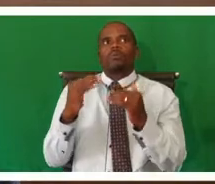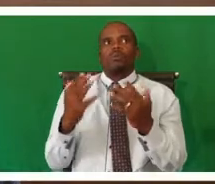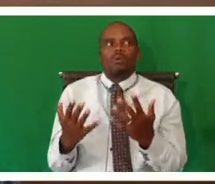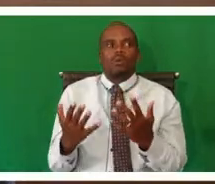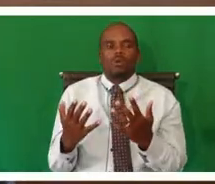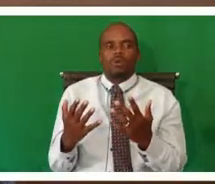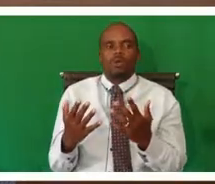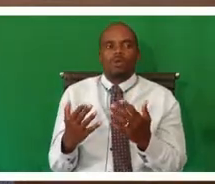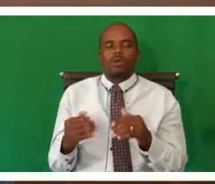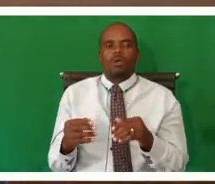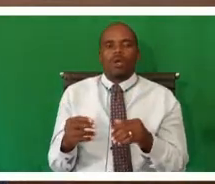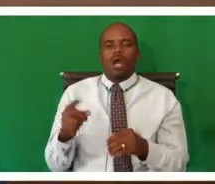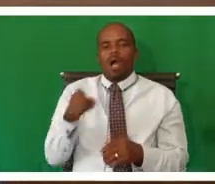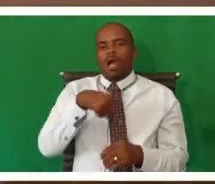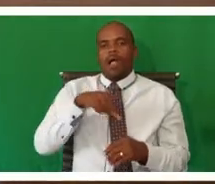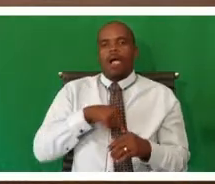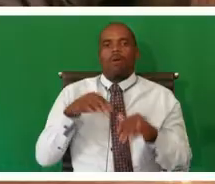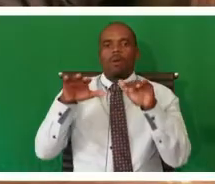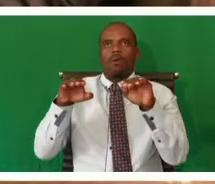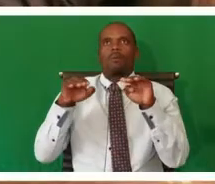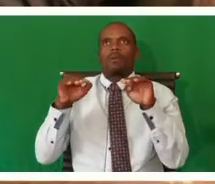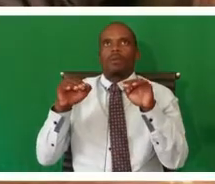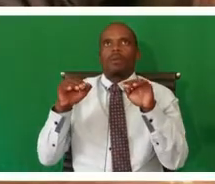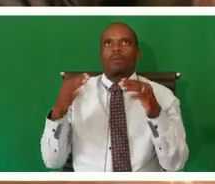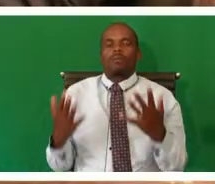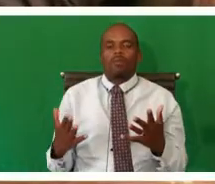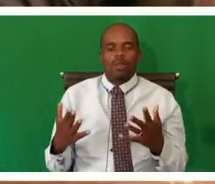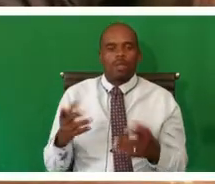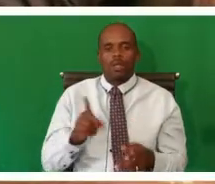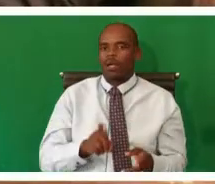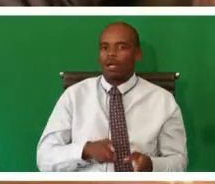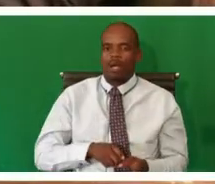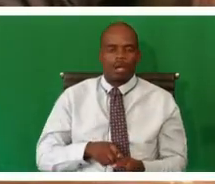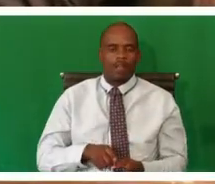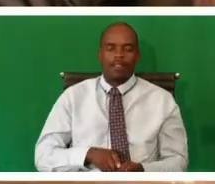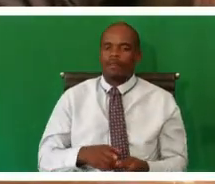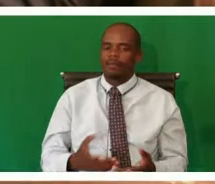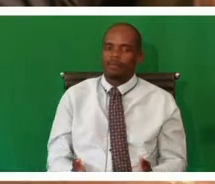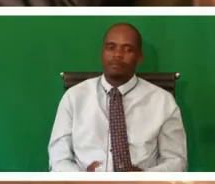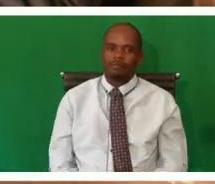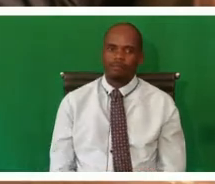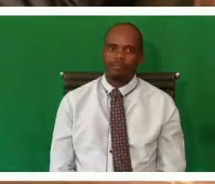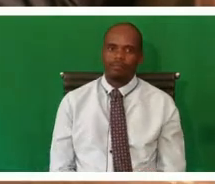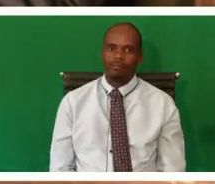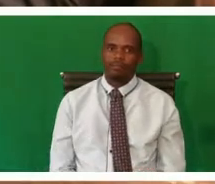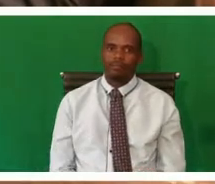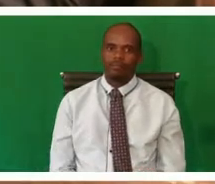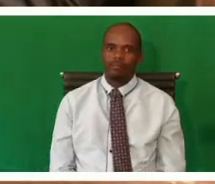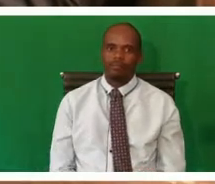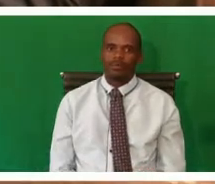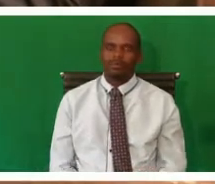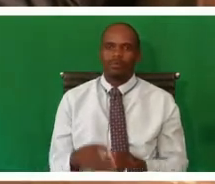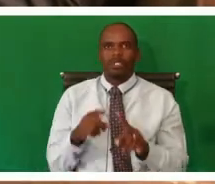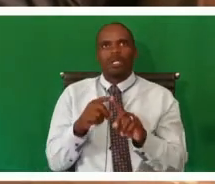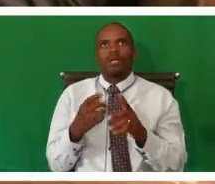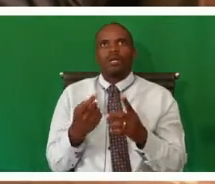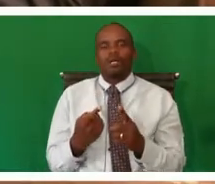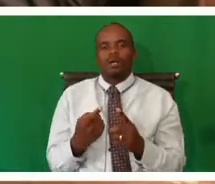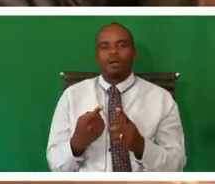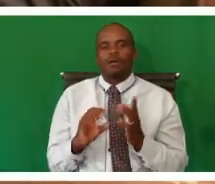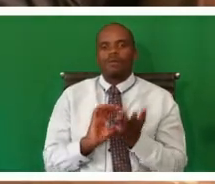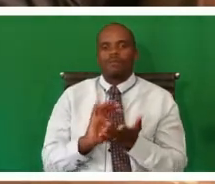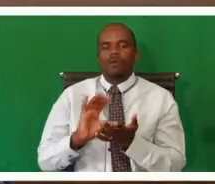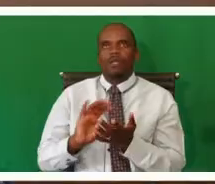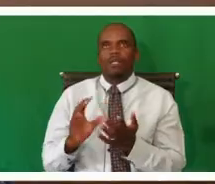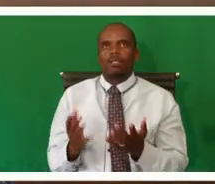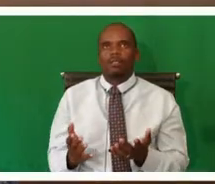lapile, they can't wait. We will continue with expanded public works program until the